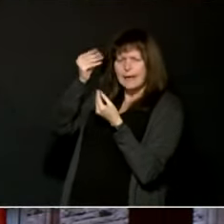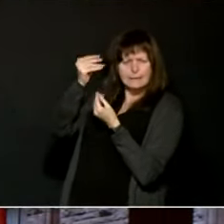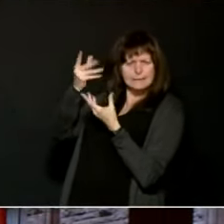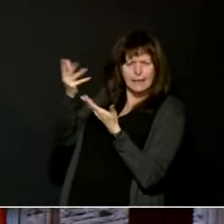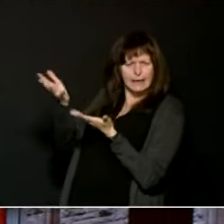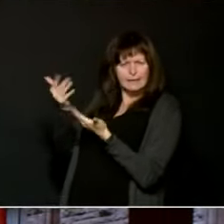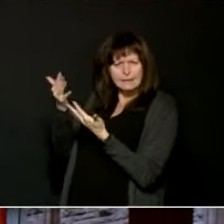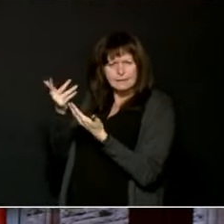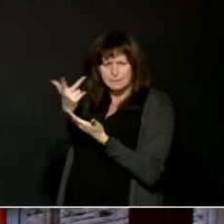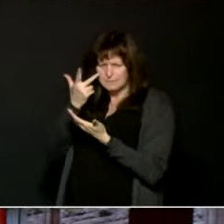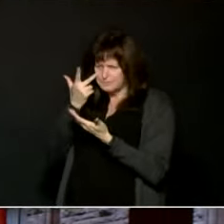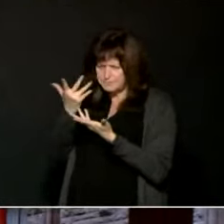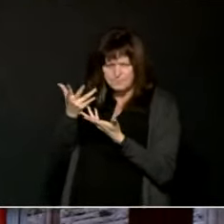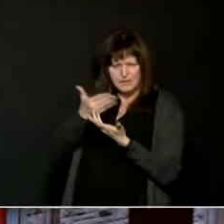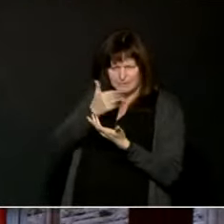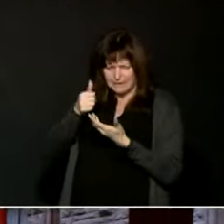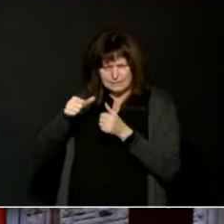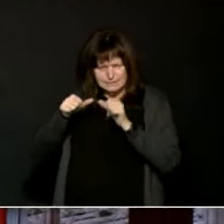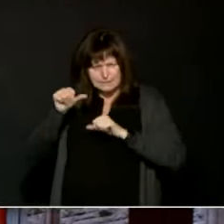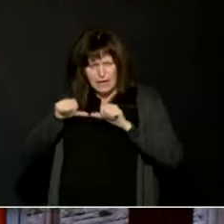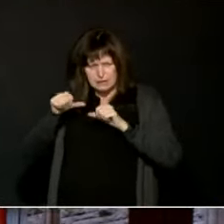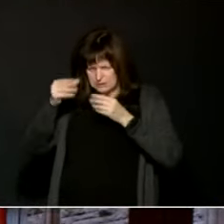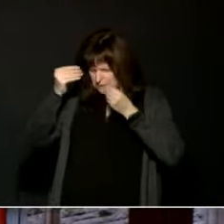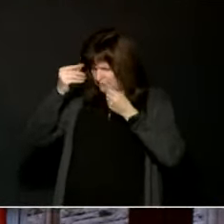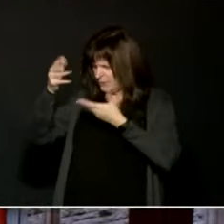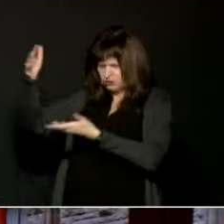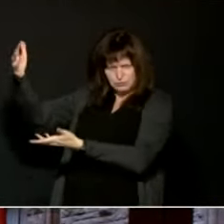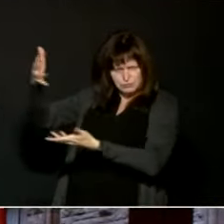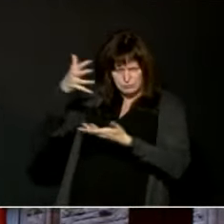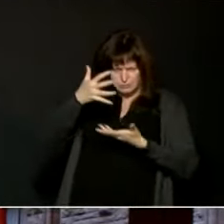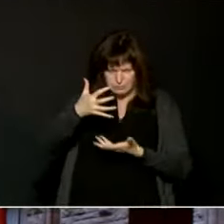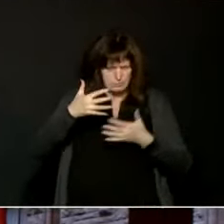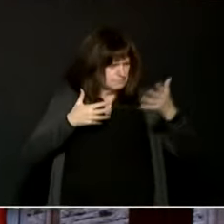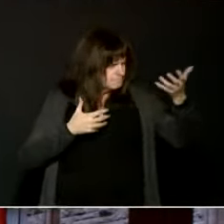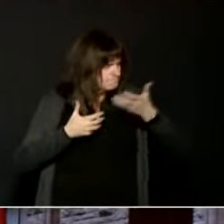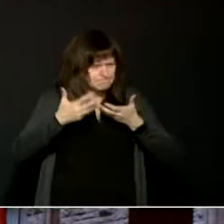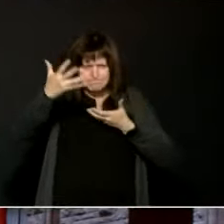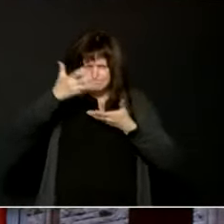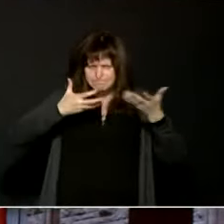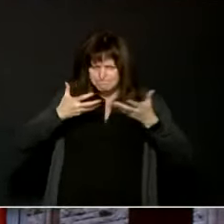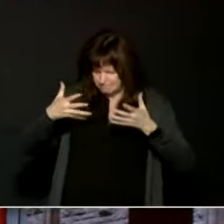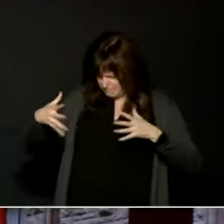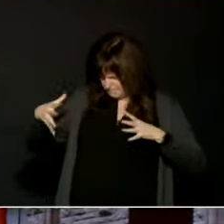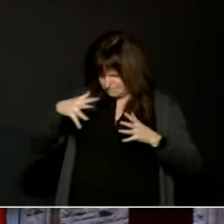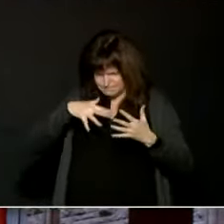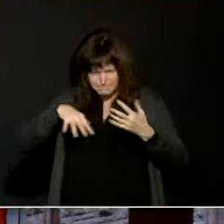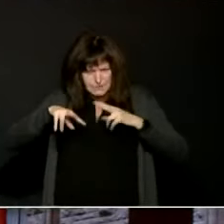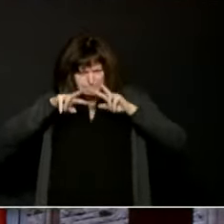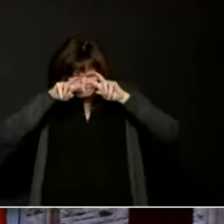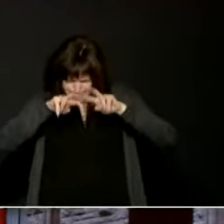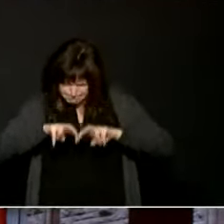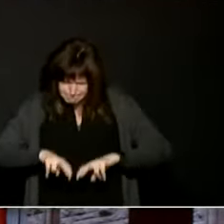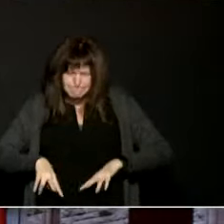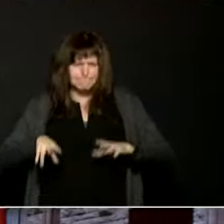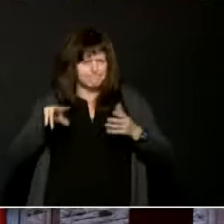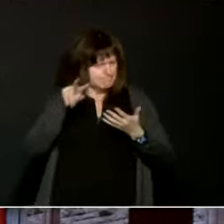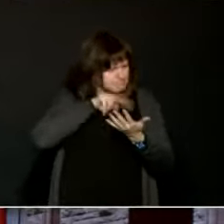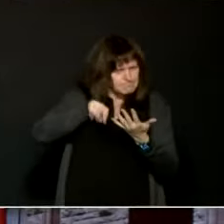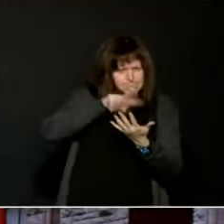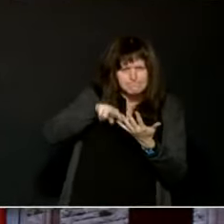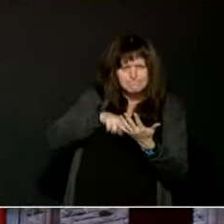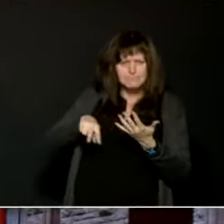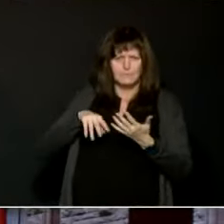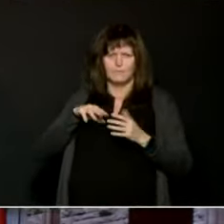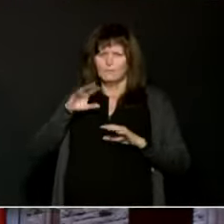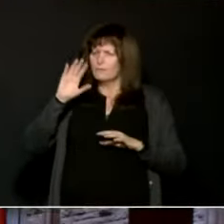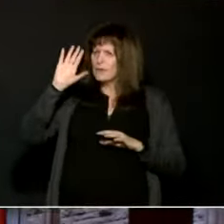scientific information, and with a Centre of Excellence here in Ontario, we utilized that, including with their counterparts in Europe, and that